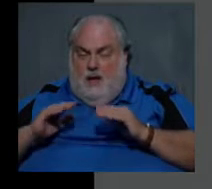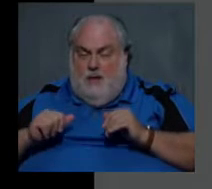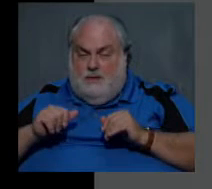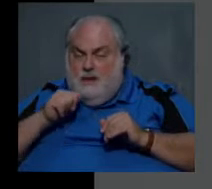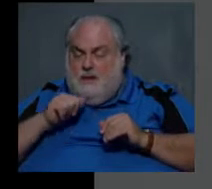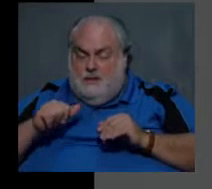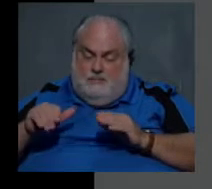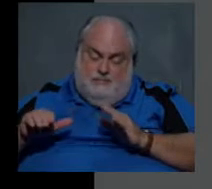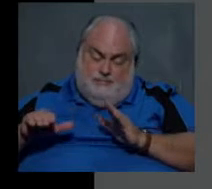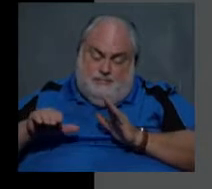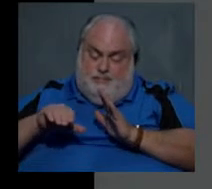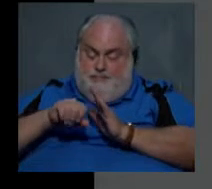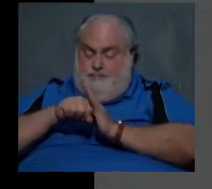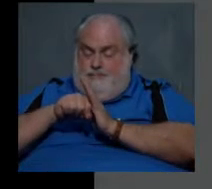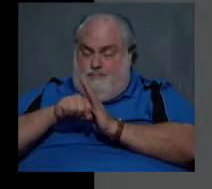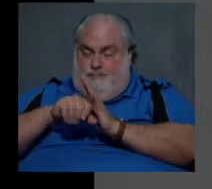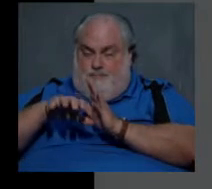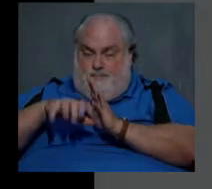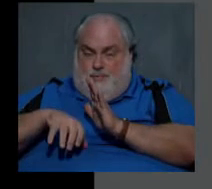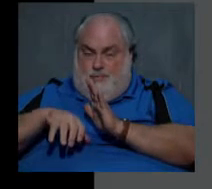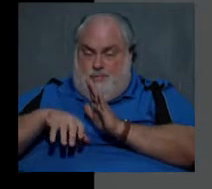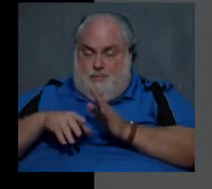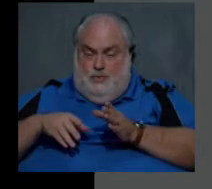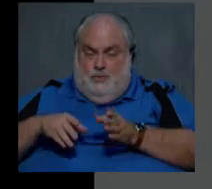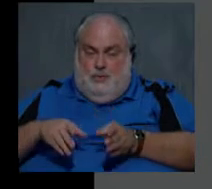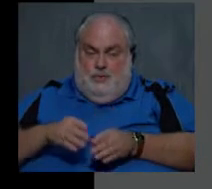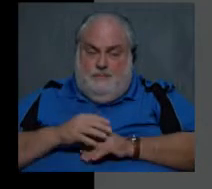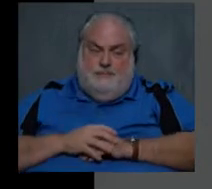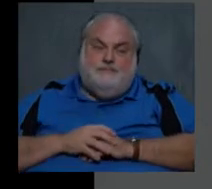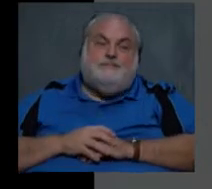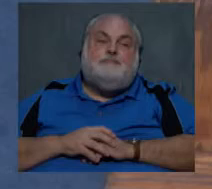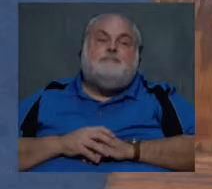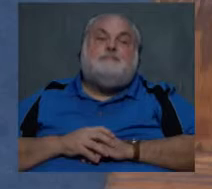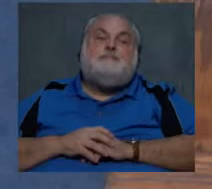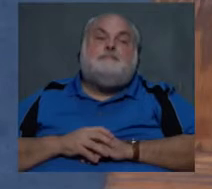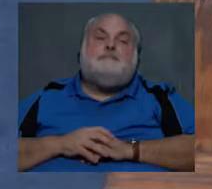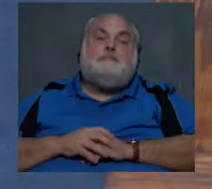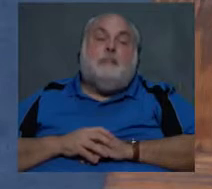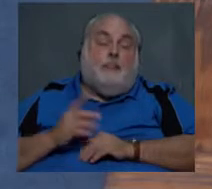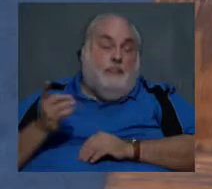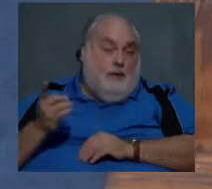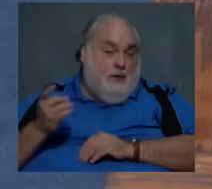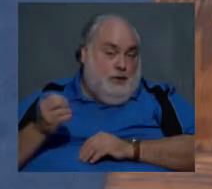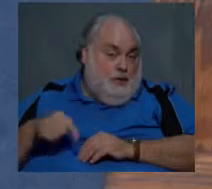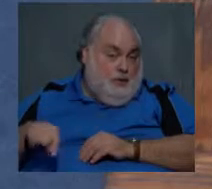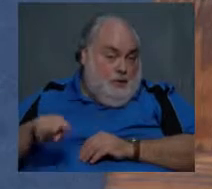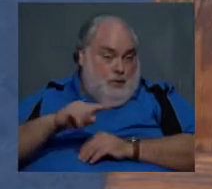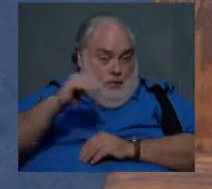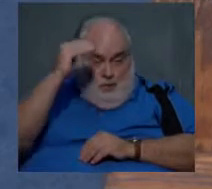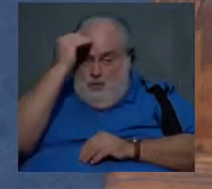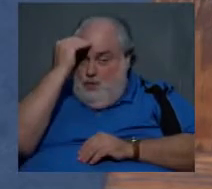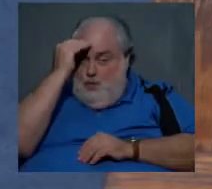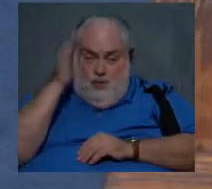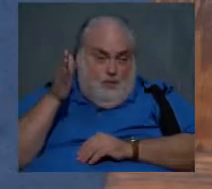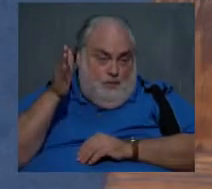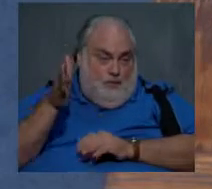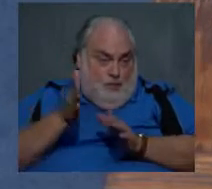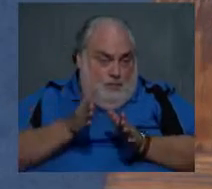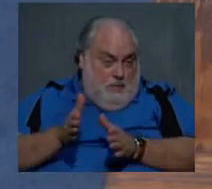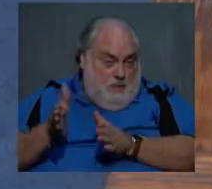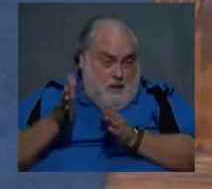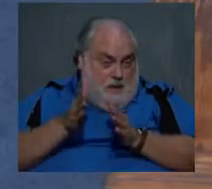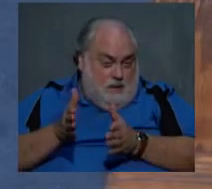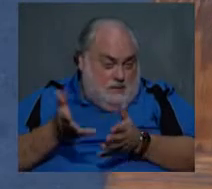the way up to the street. Do you know exactly what the future plans, or can you find